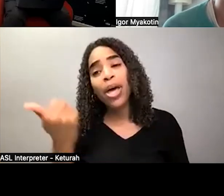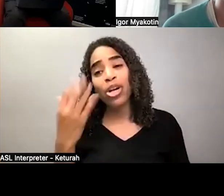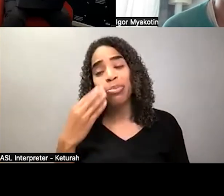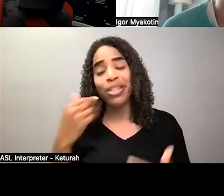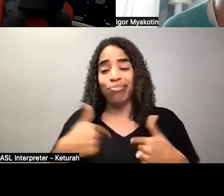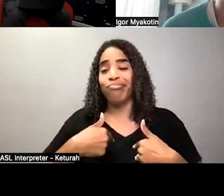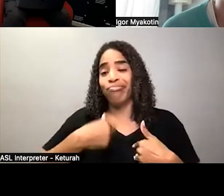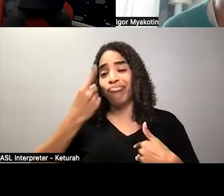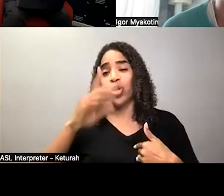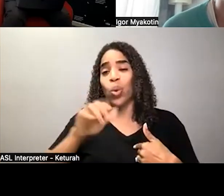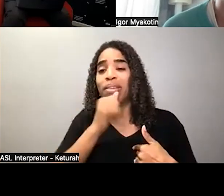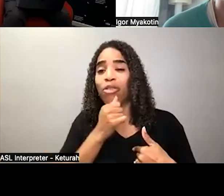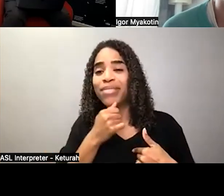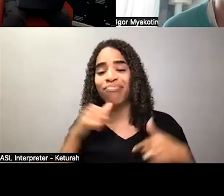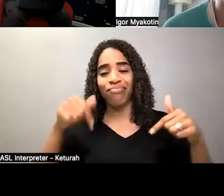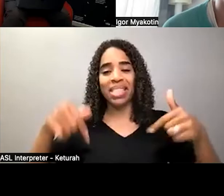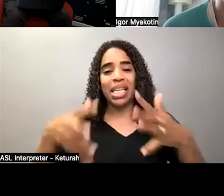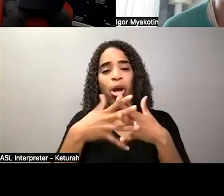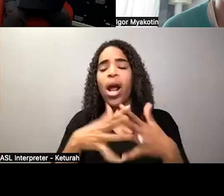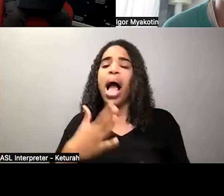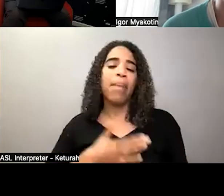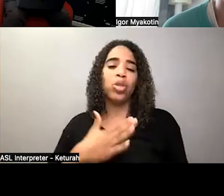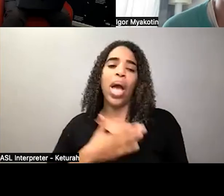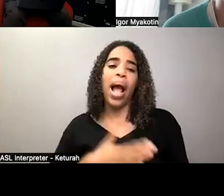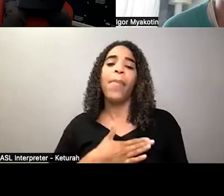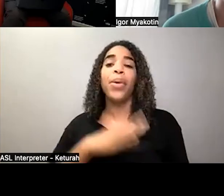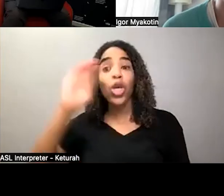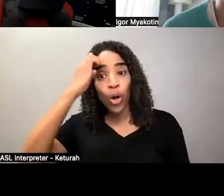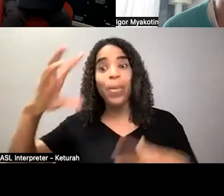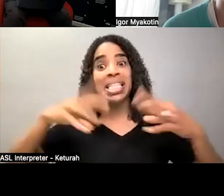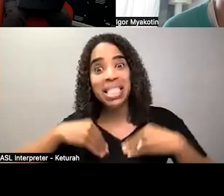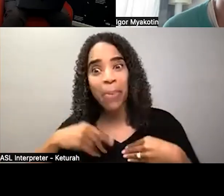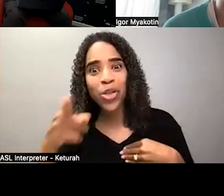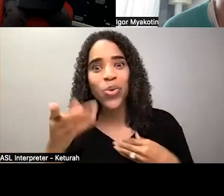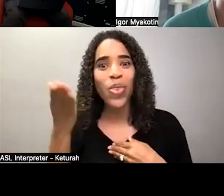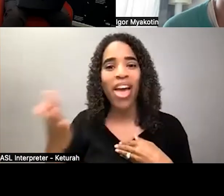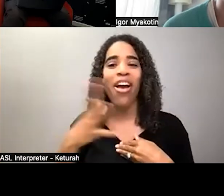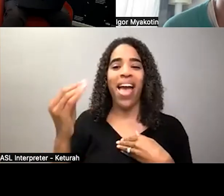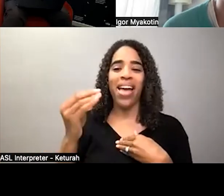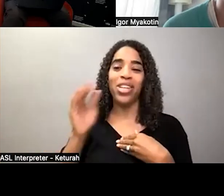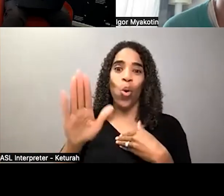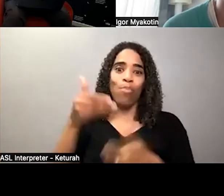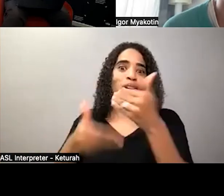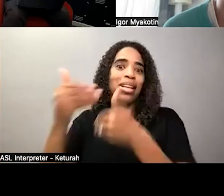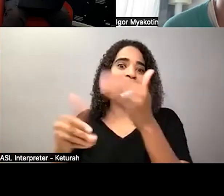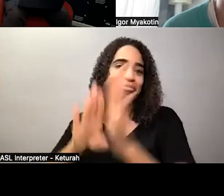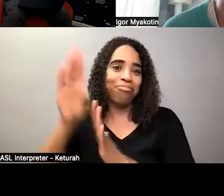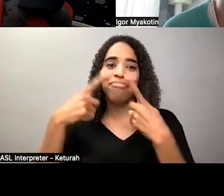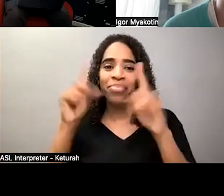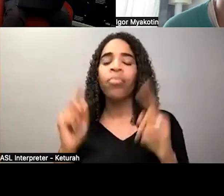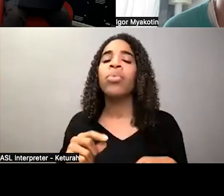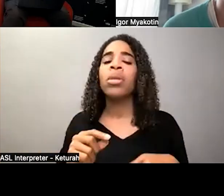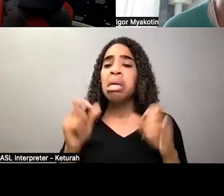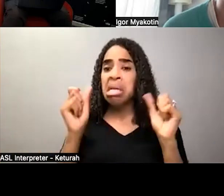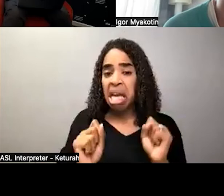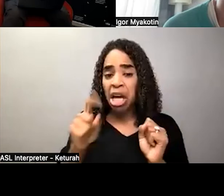in the United States, but so glad that Europe has been more welcoming to your process. Can you speak to whatever degree that you are able